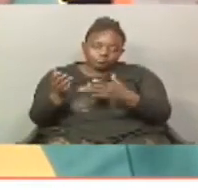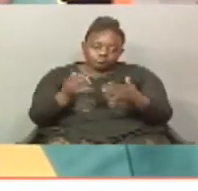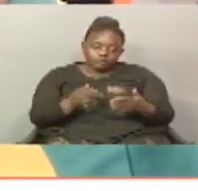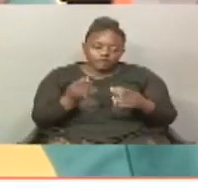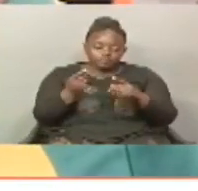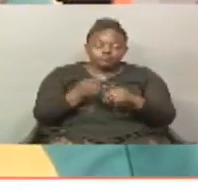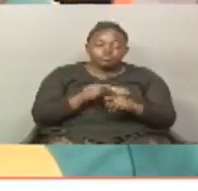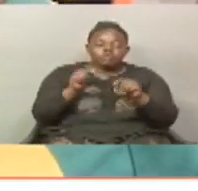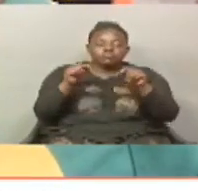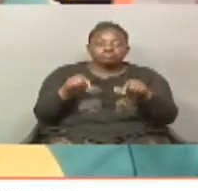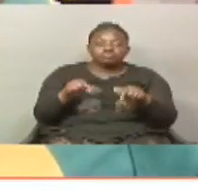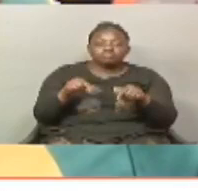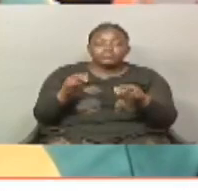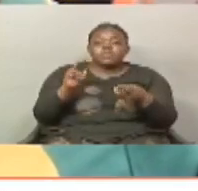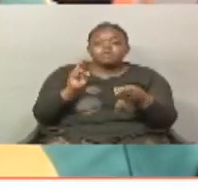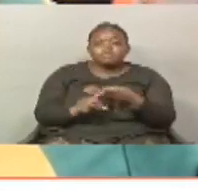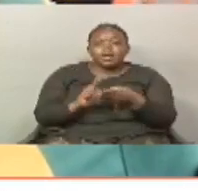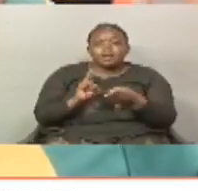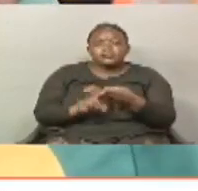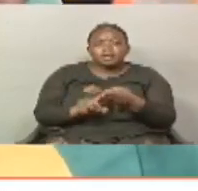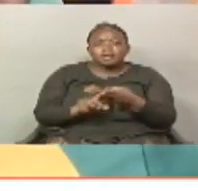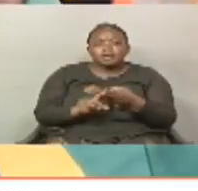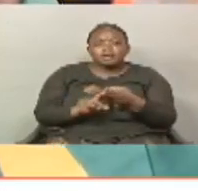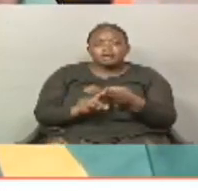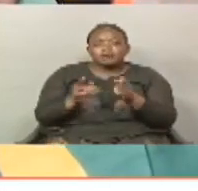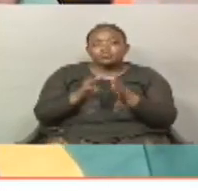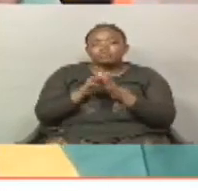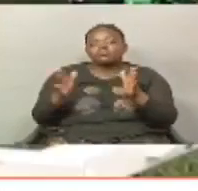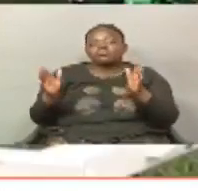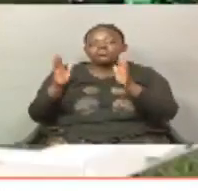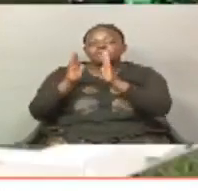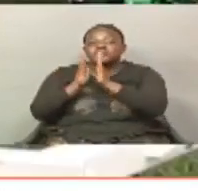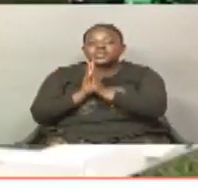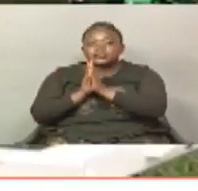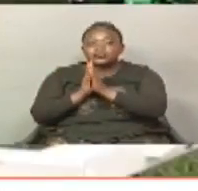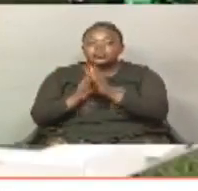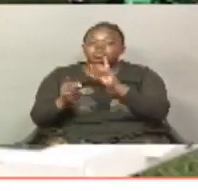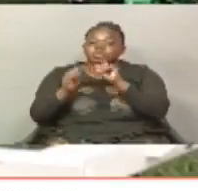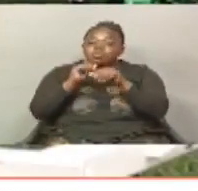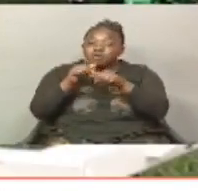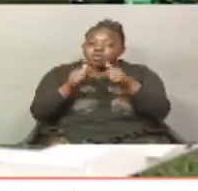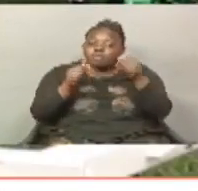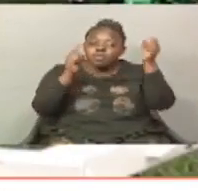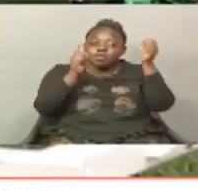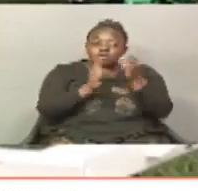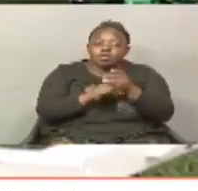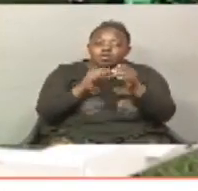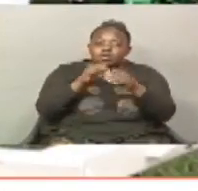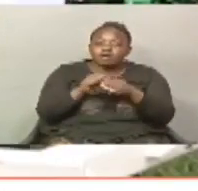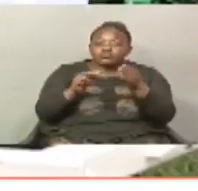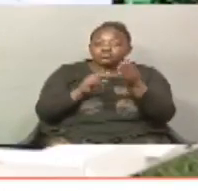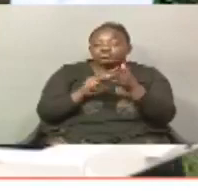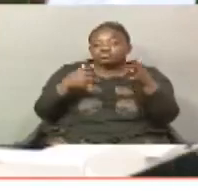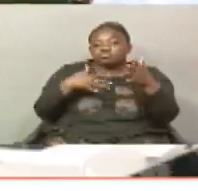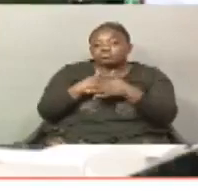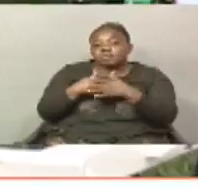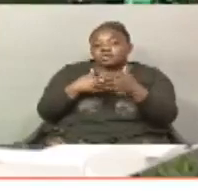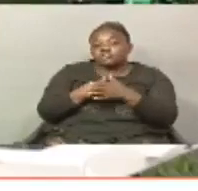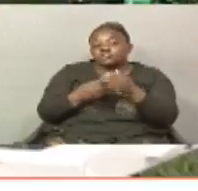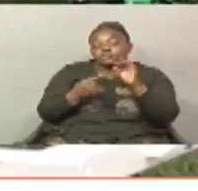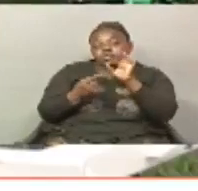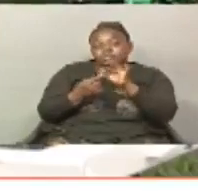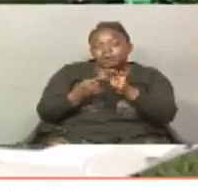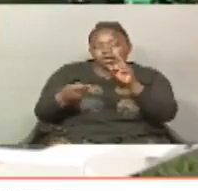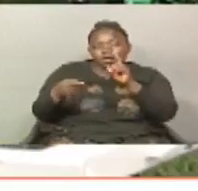leero. Leero Friday mpaka ku Sunday. Ayogedde ku miganyulo egiri mukozesa ebyuma naddala okwongera